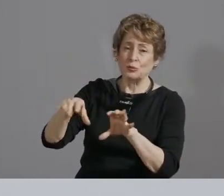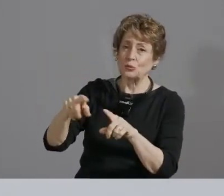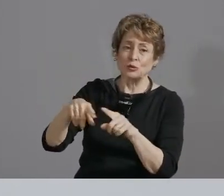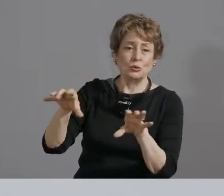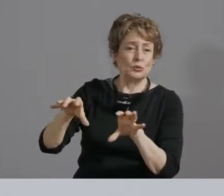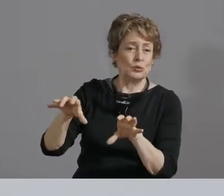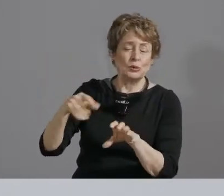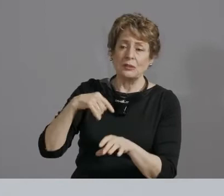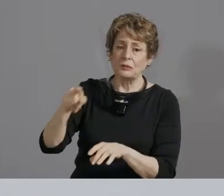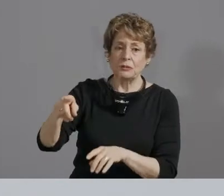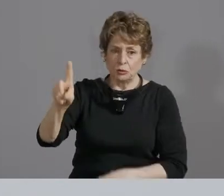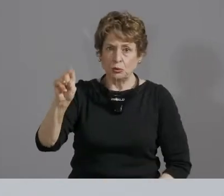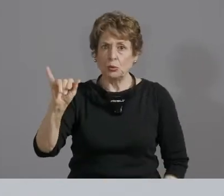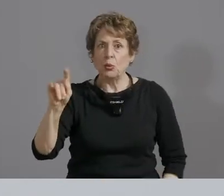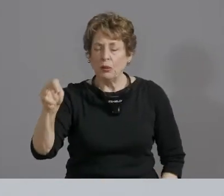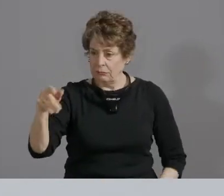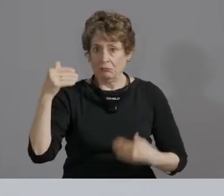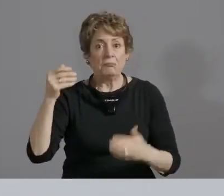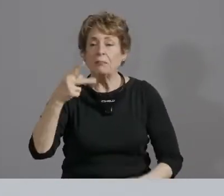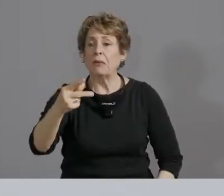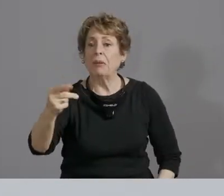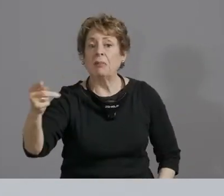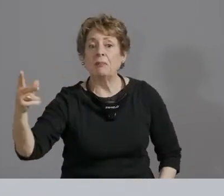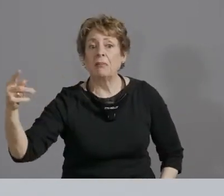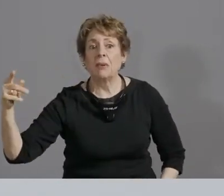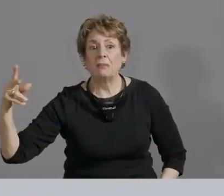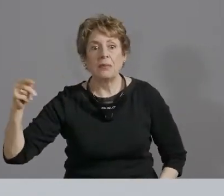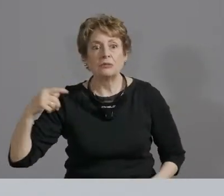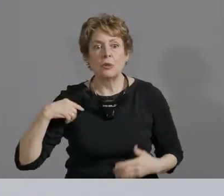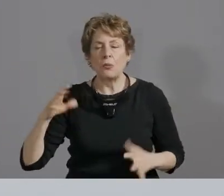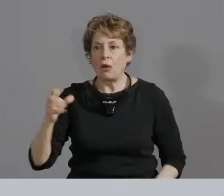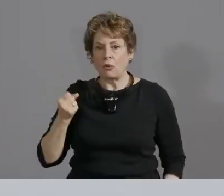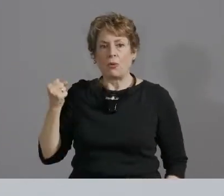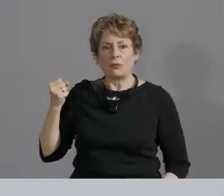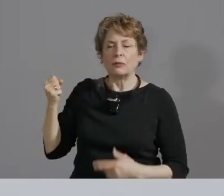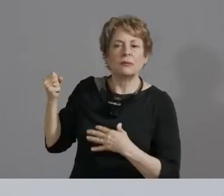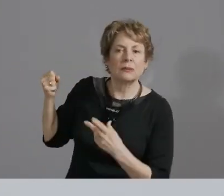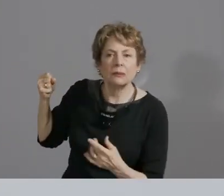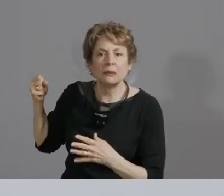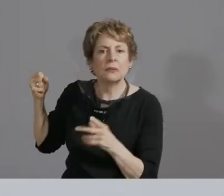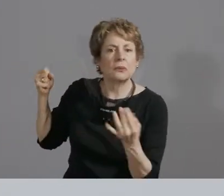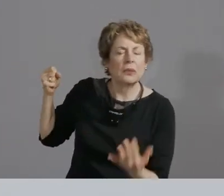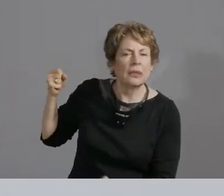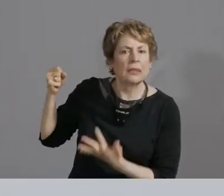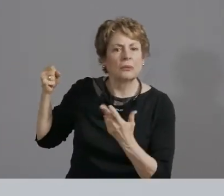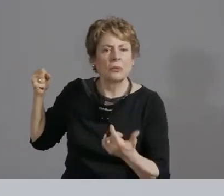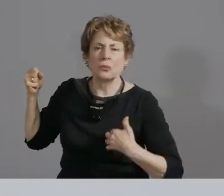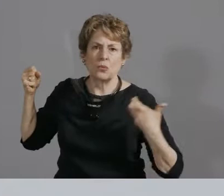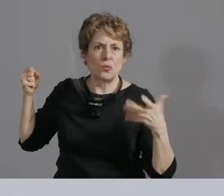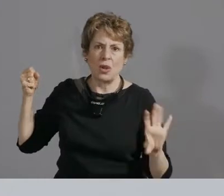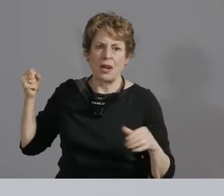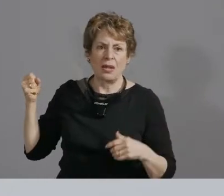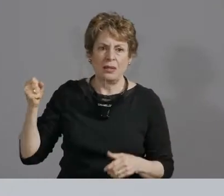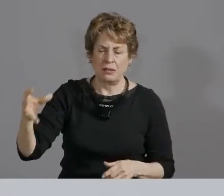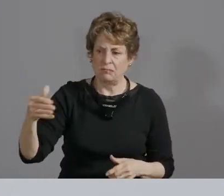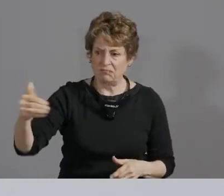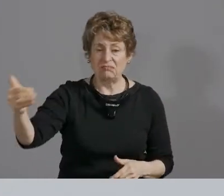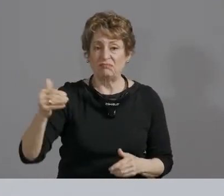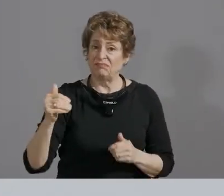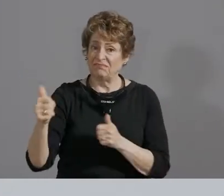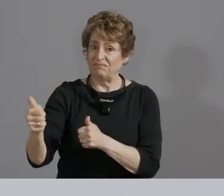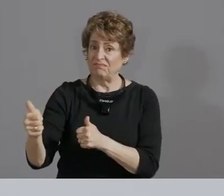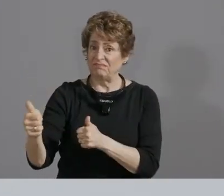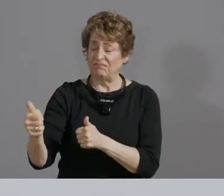arms of Arizonans. We don't want to be sitting on doses, so they're doing a great job. Right. And it has nothing to do with